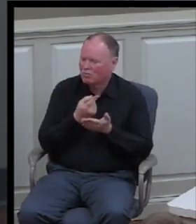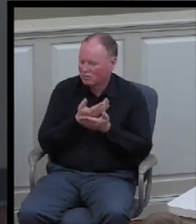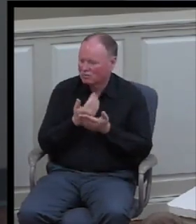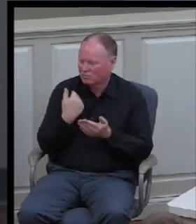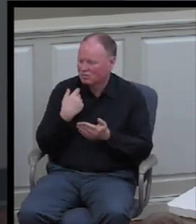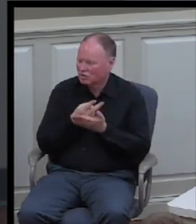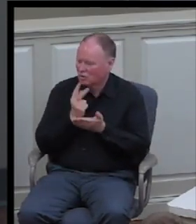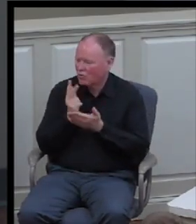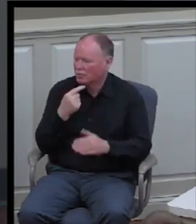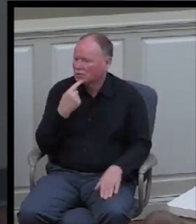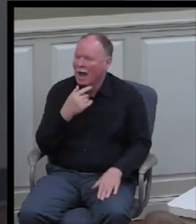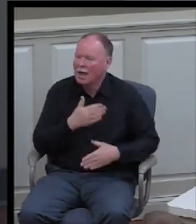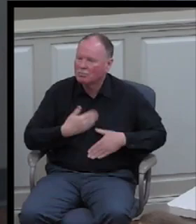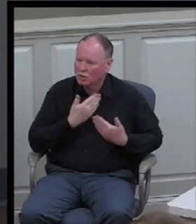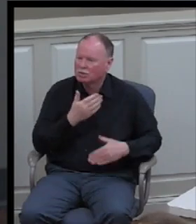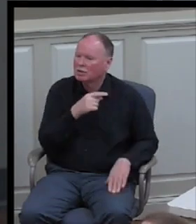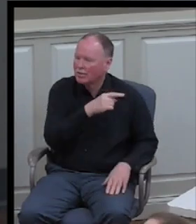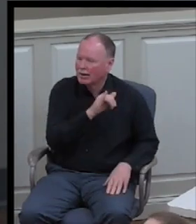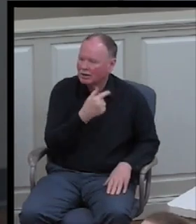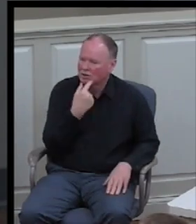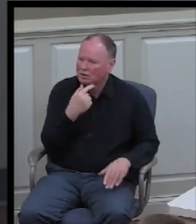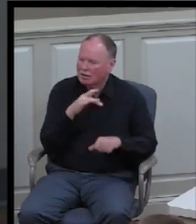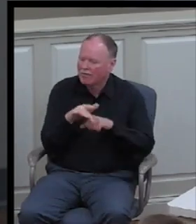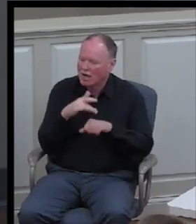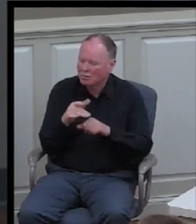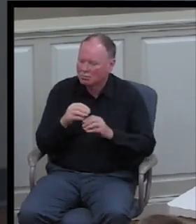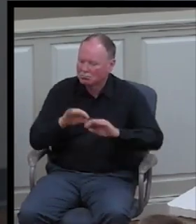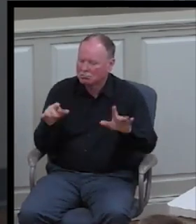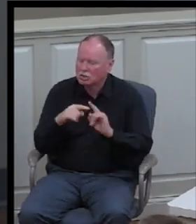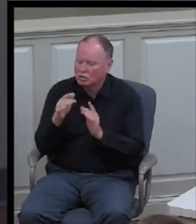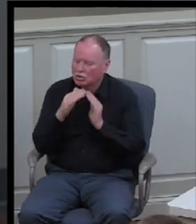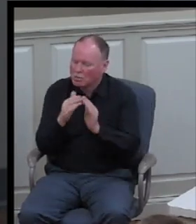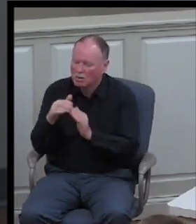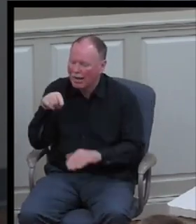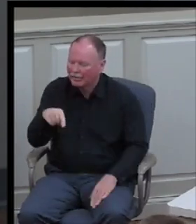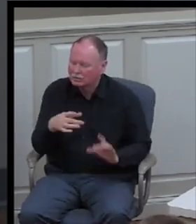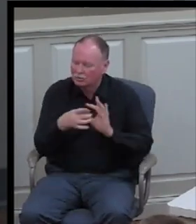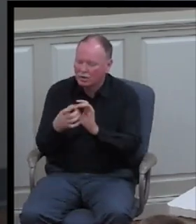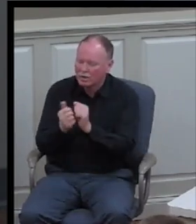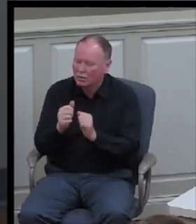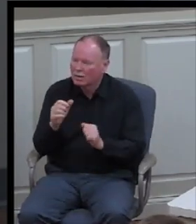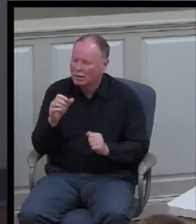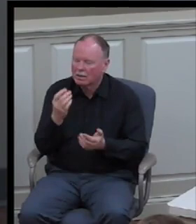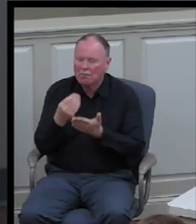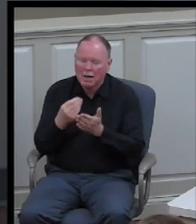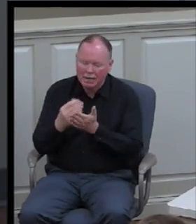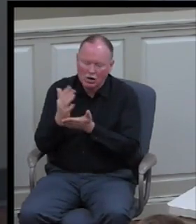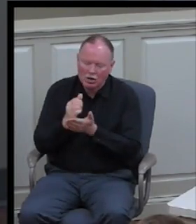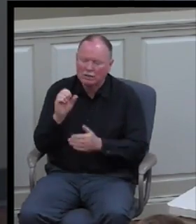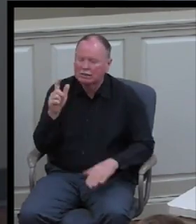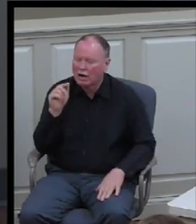of all, I appreciate that being made available to the public. This has to do with salaries, and